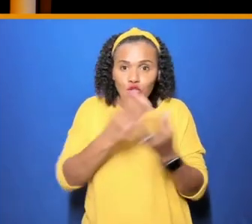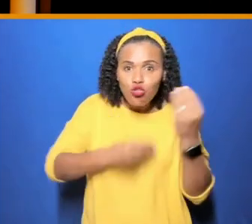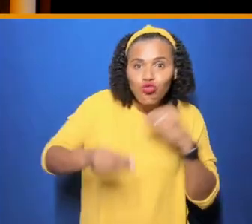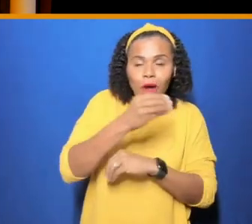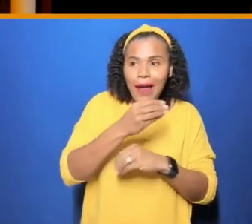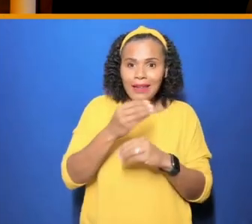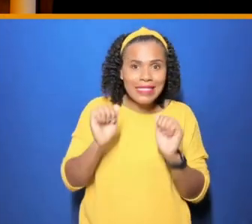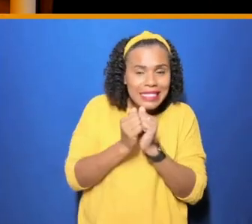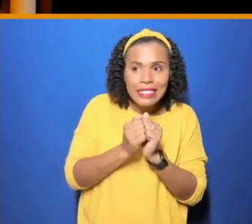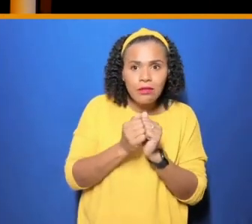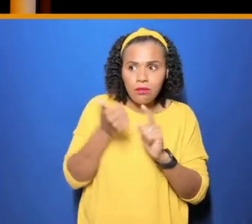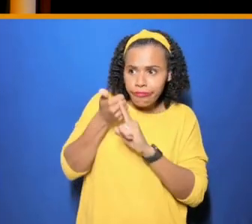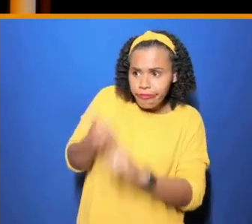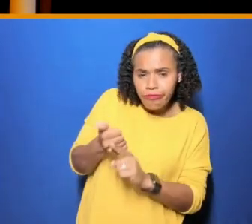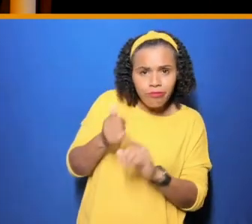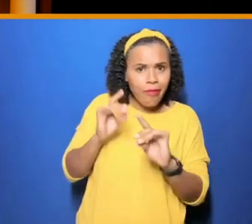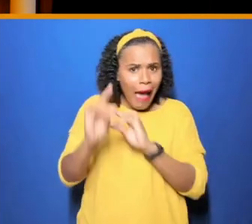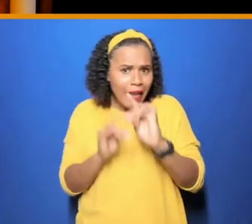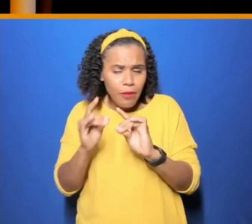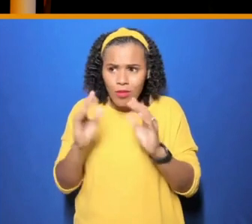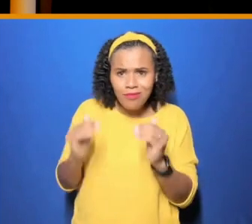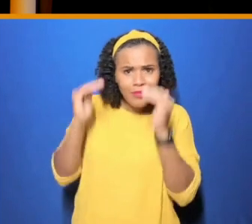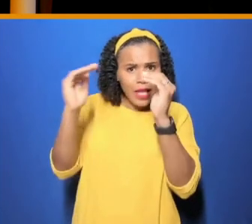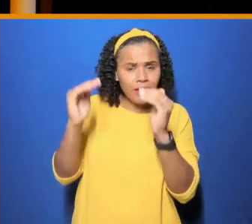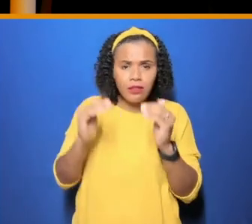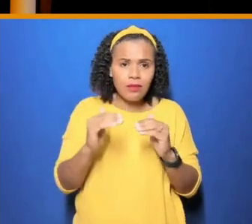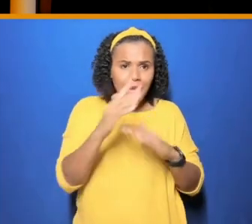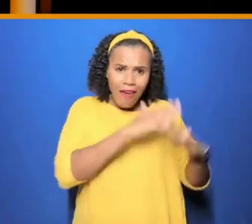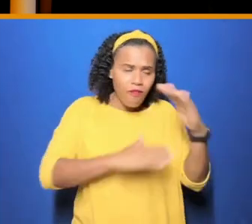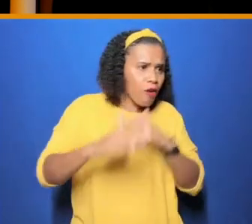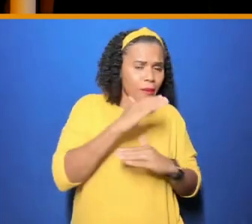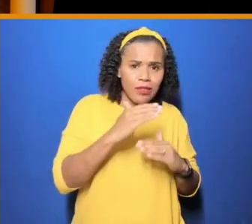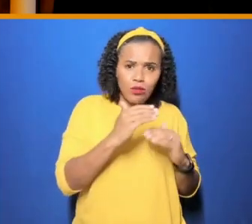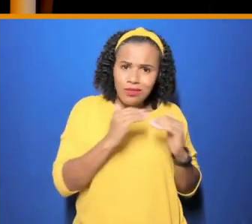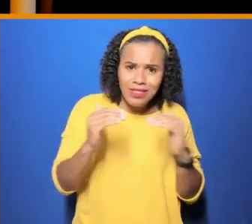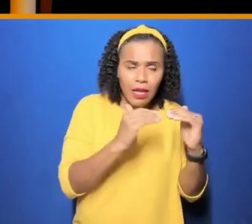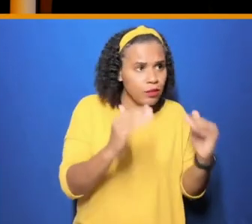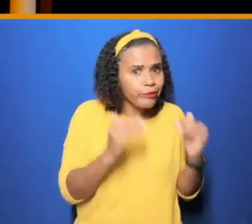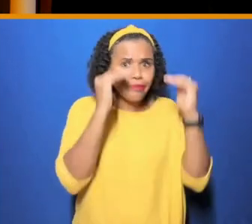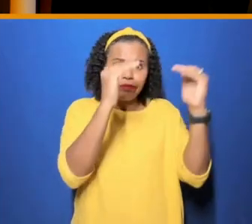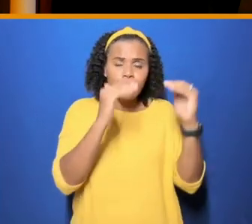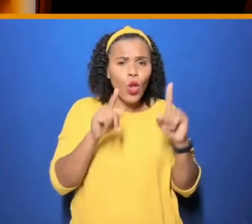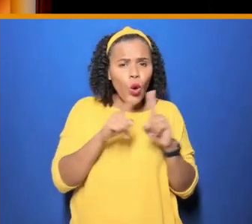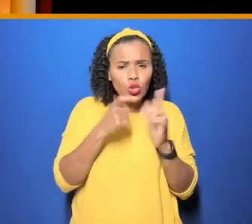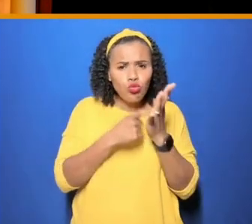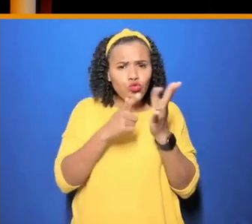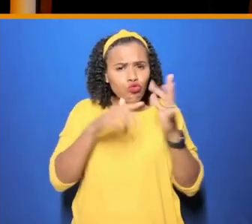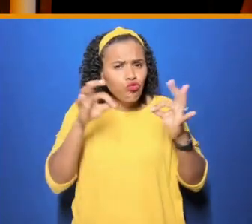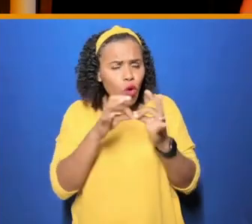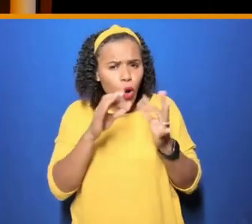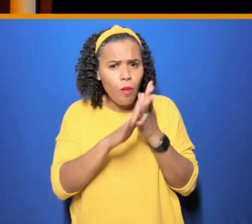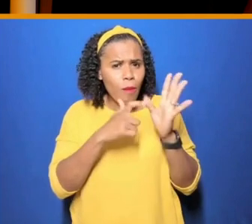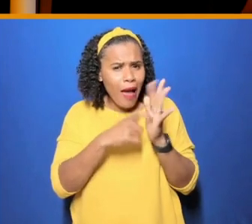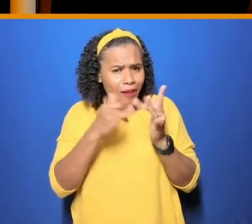animals, that improve environmental standards and other standards too. And Rob Harris said something crucial to